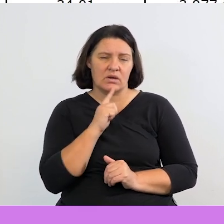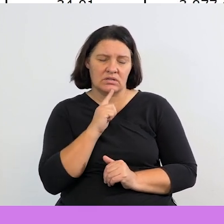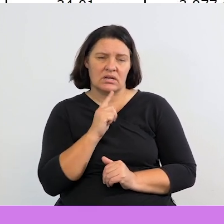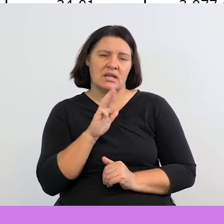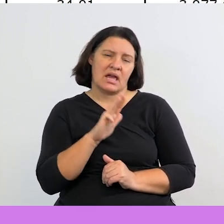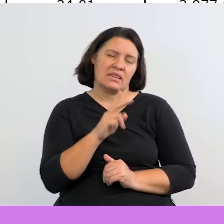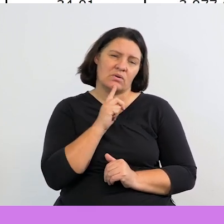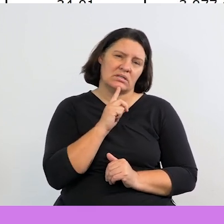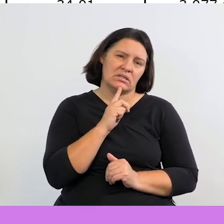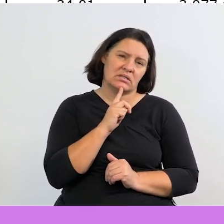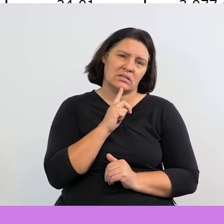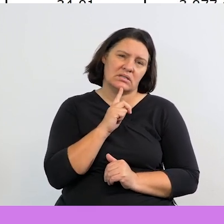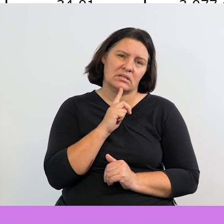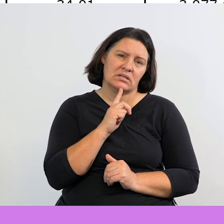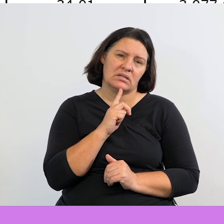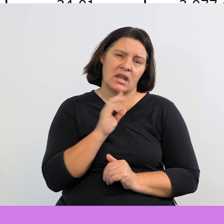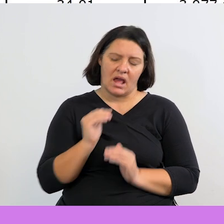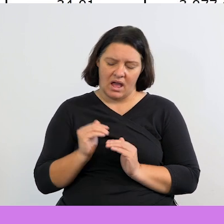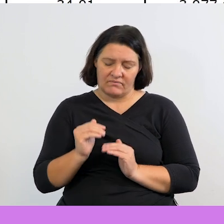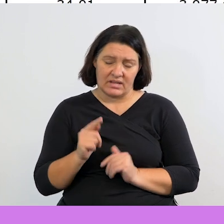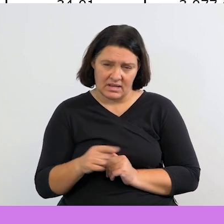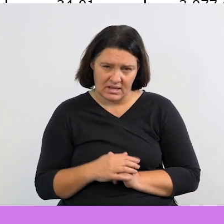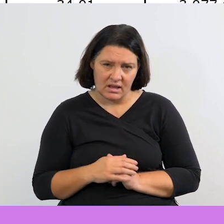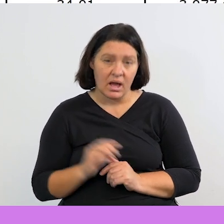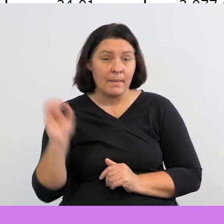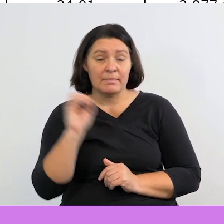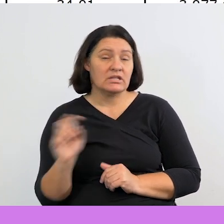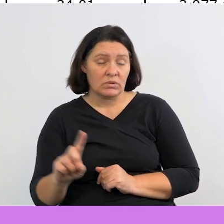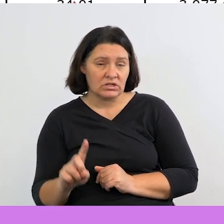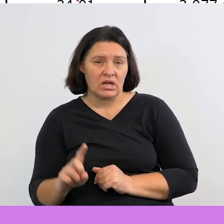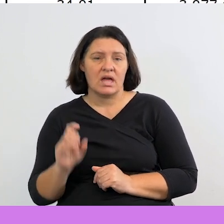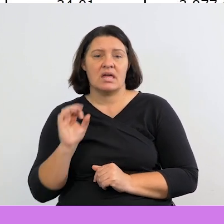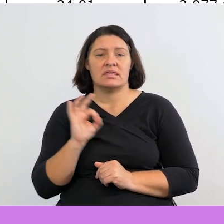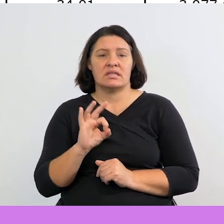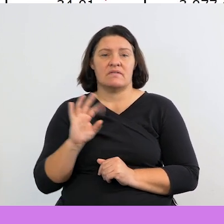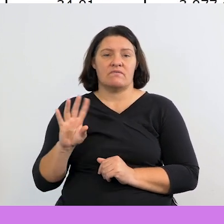So 9,500 is just after 9,000, right? What is the percentage?